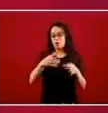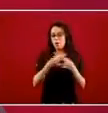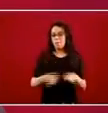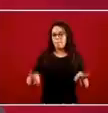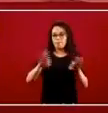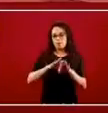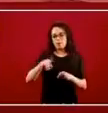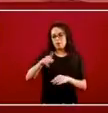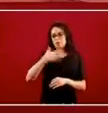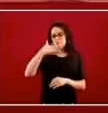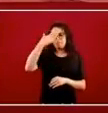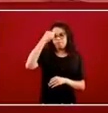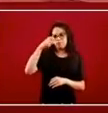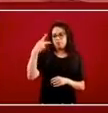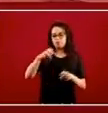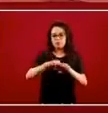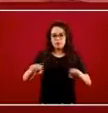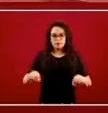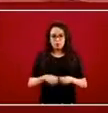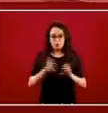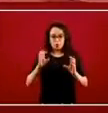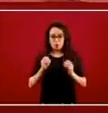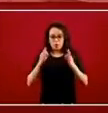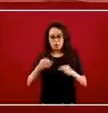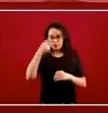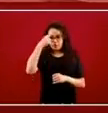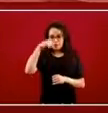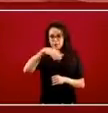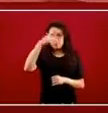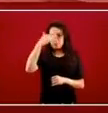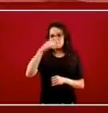very talented team at the